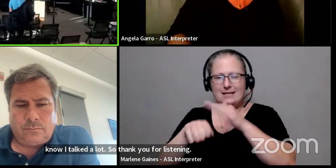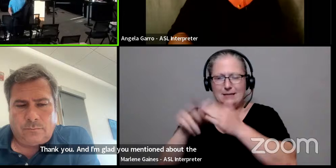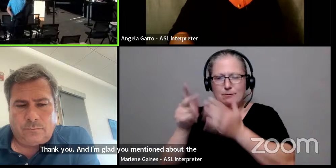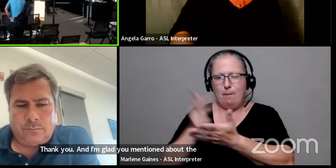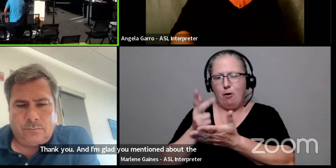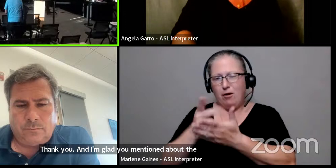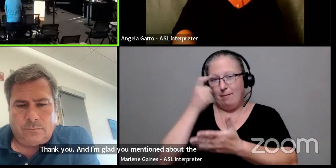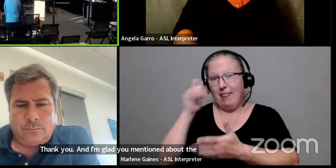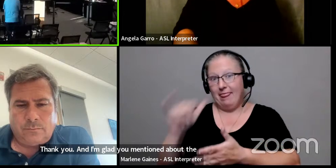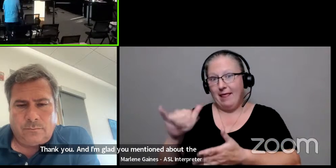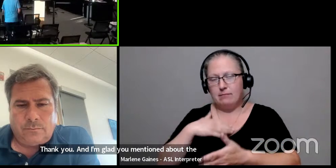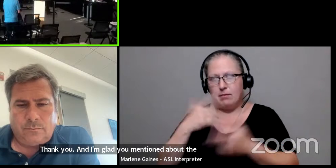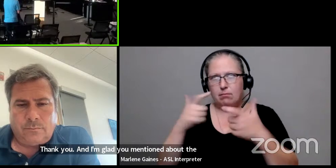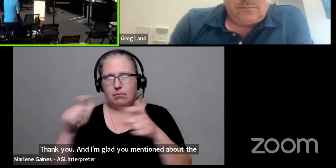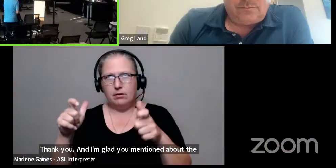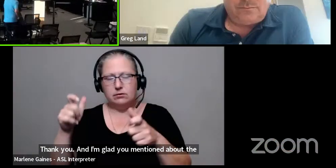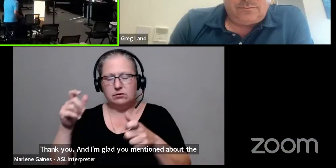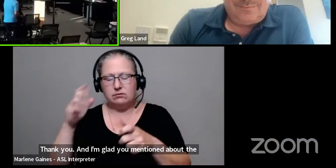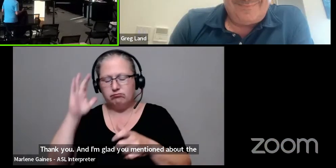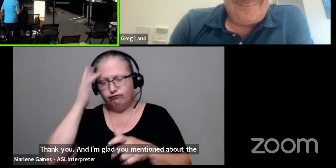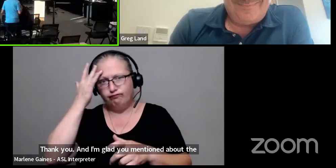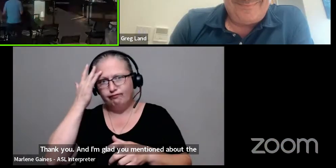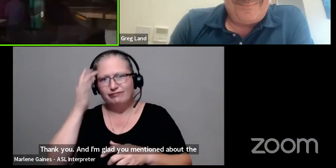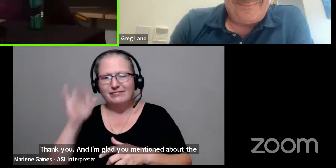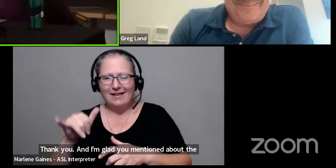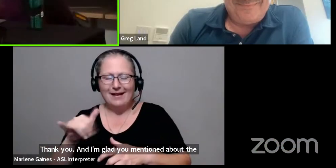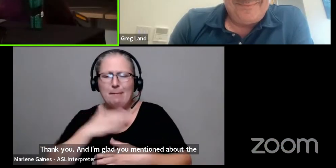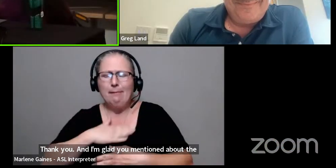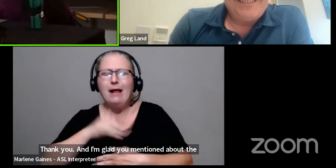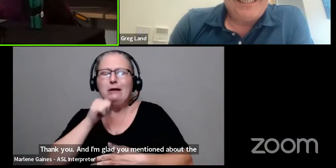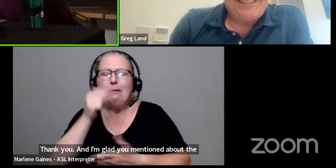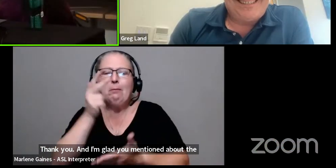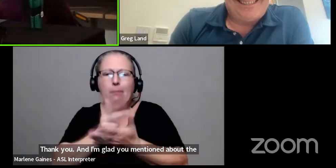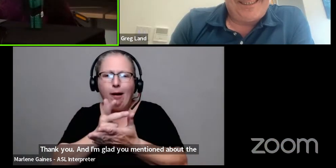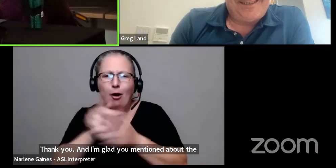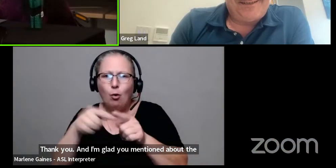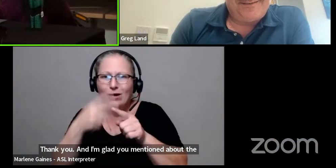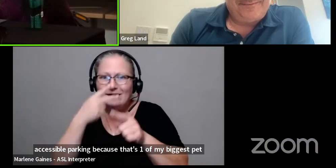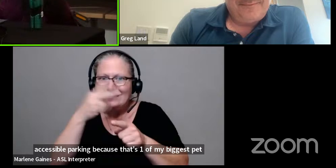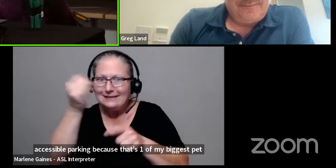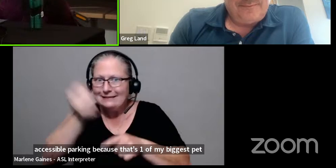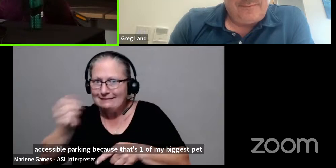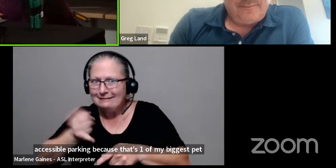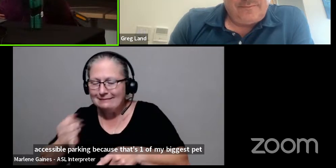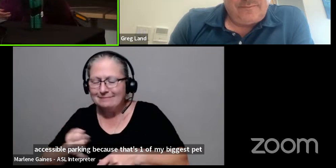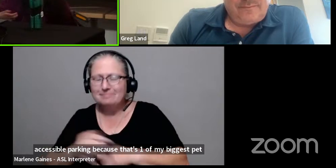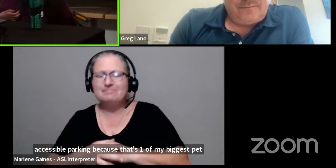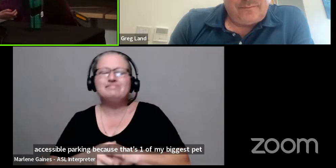because that's one of my biggest pet peeves. Please don't park in the stripes. Right.